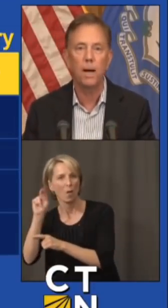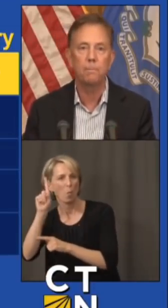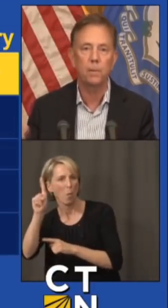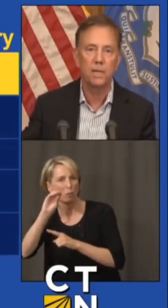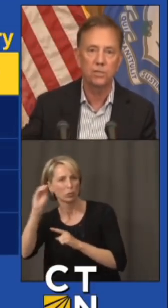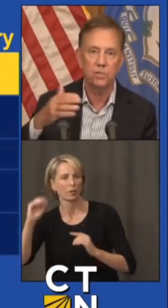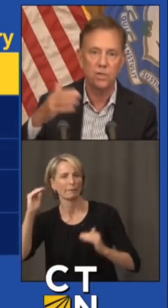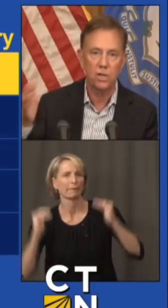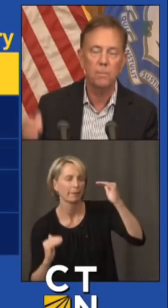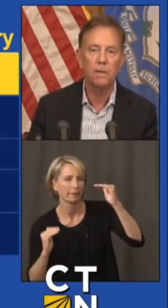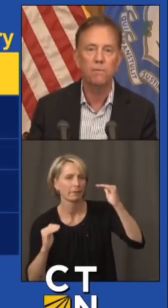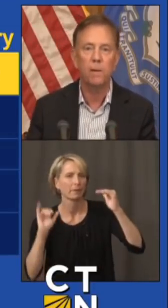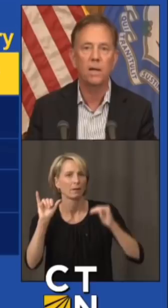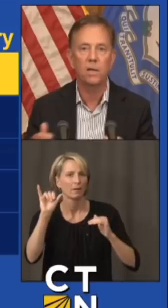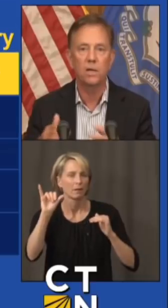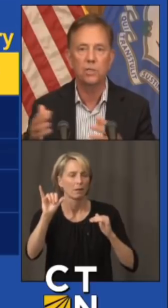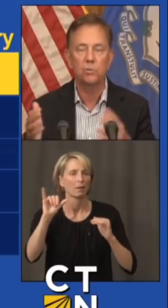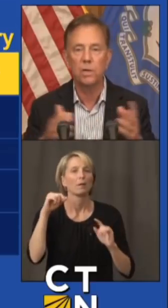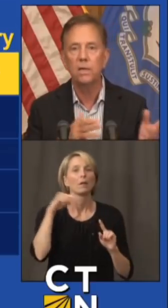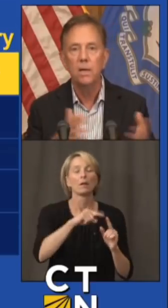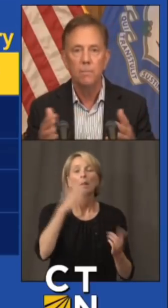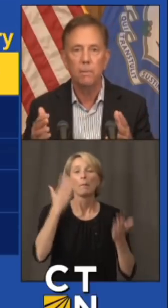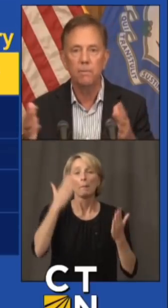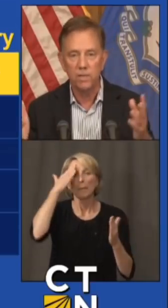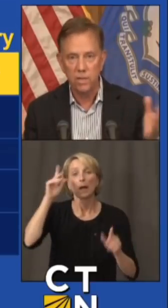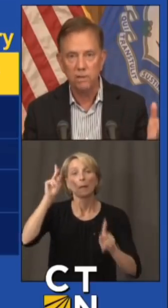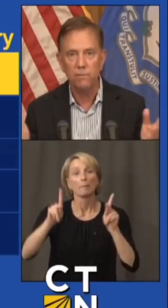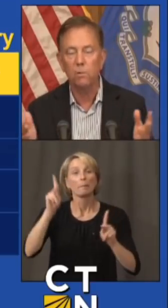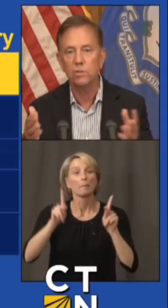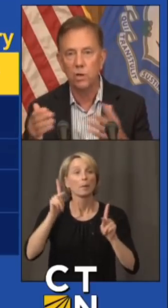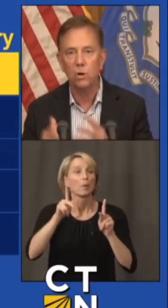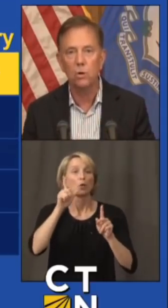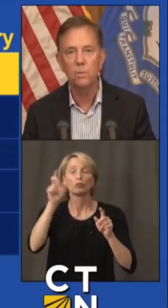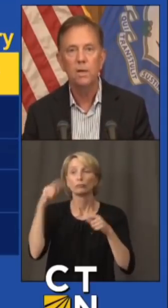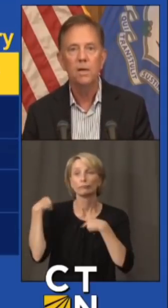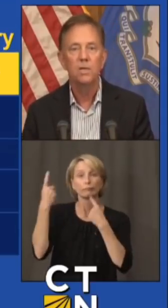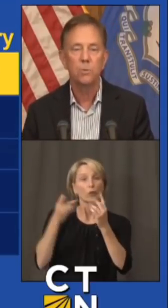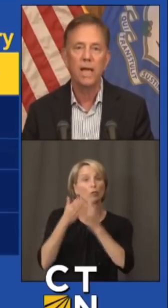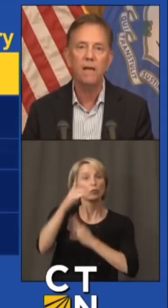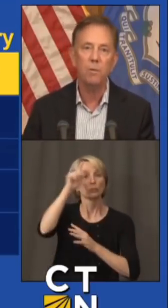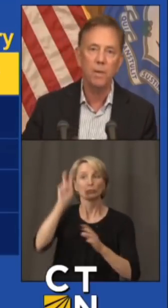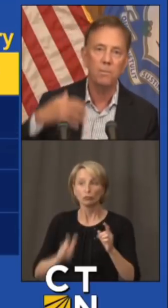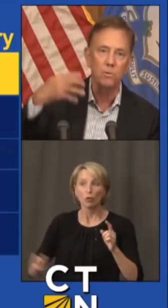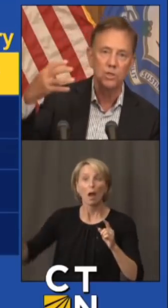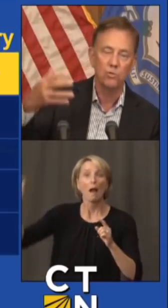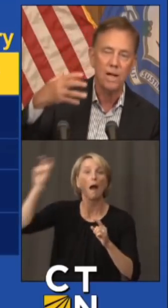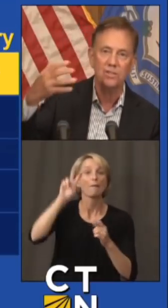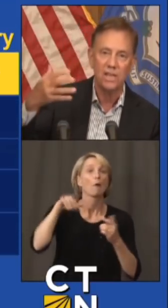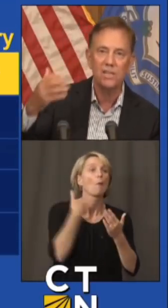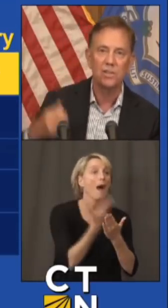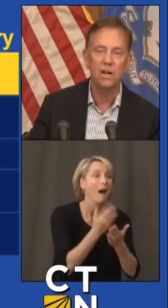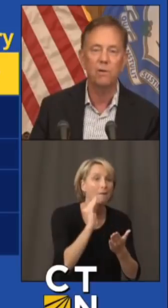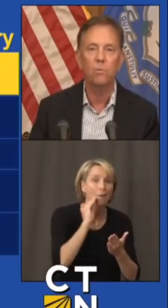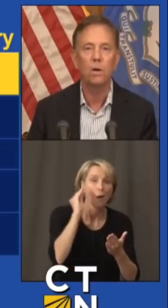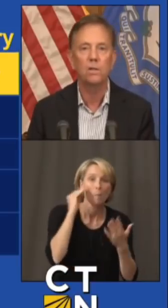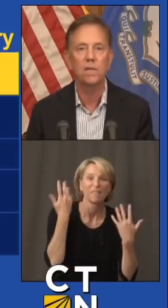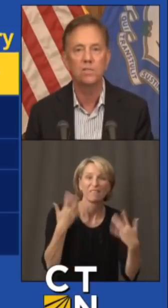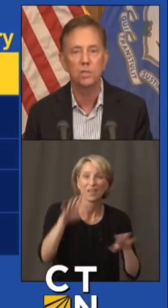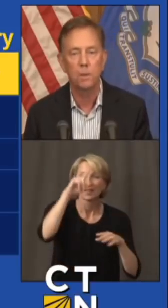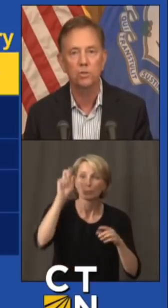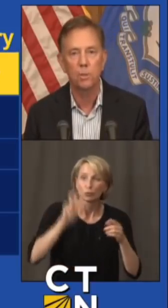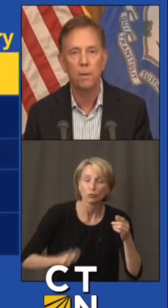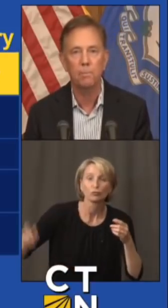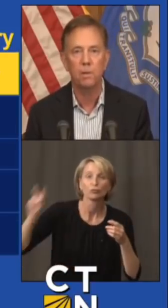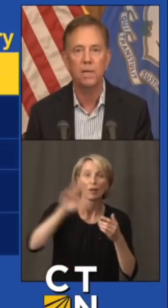to populations that come in from out of the country, maybe visiting folks at home. So we have to be able to address each and every one of